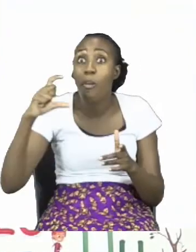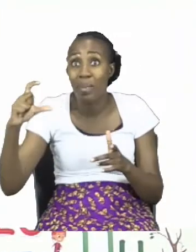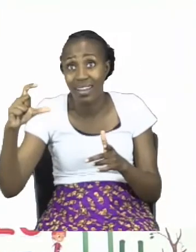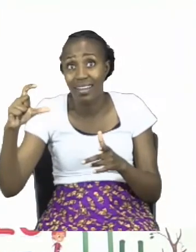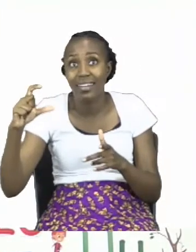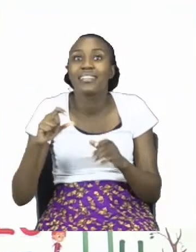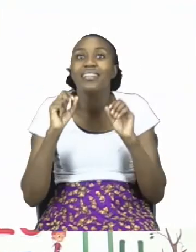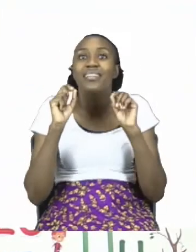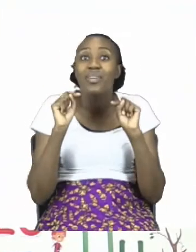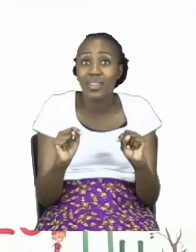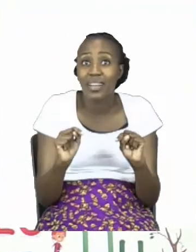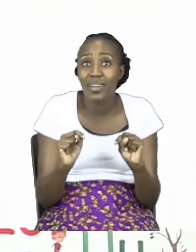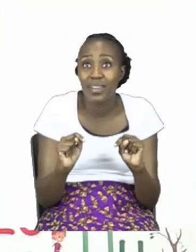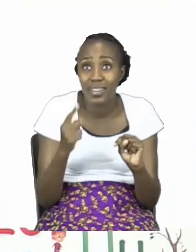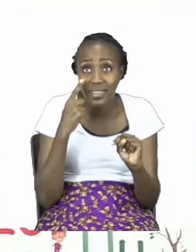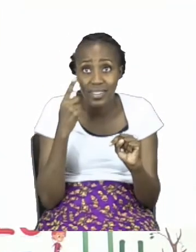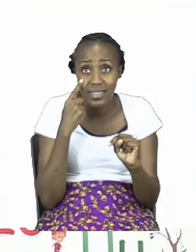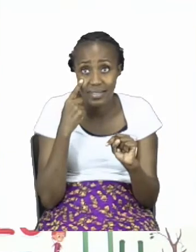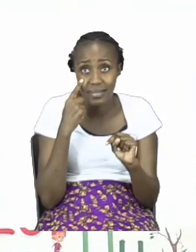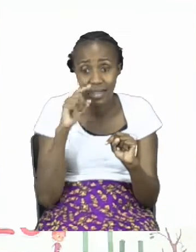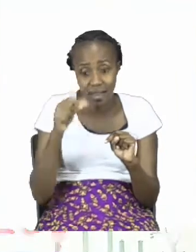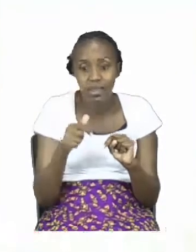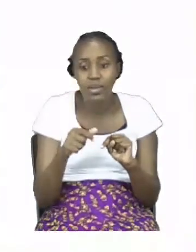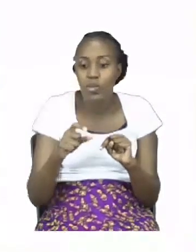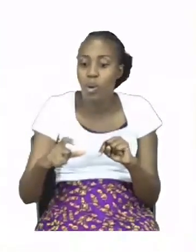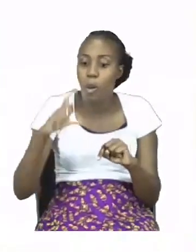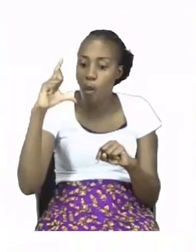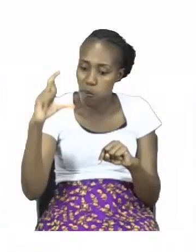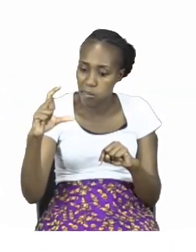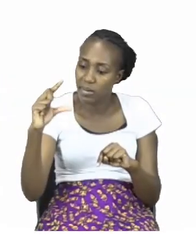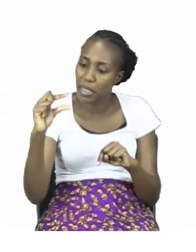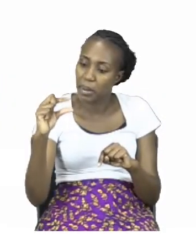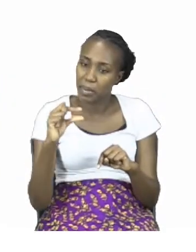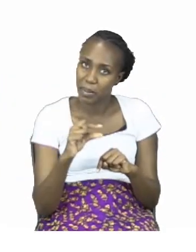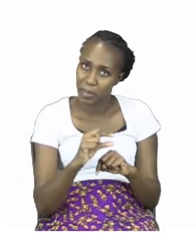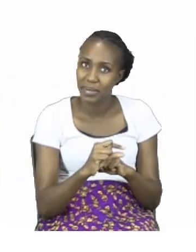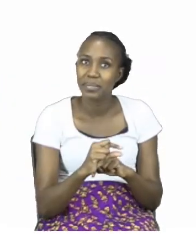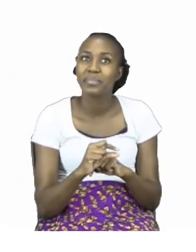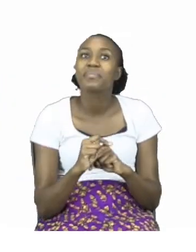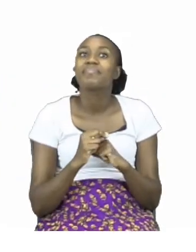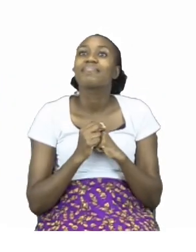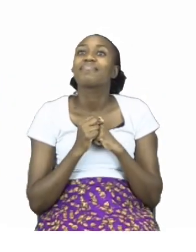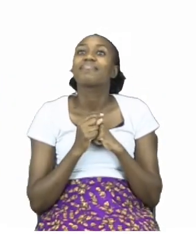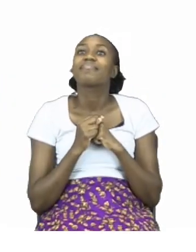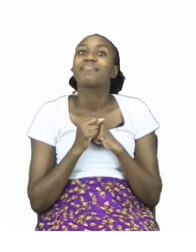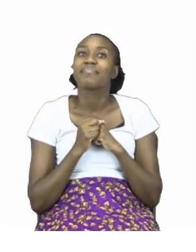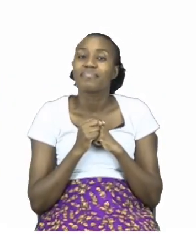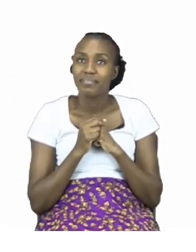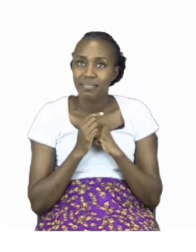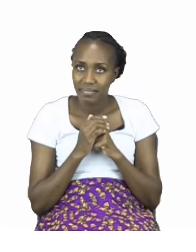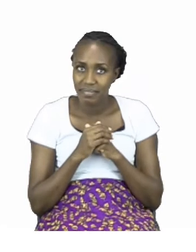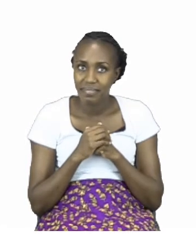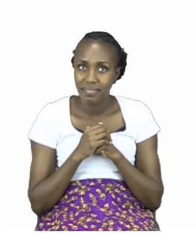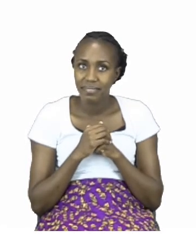other side of the exercise, going down. Now, instead of us doing from small to big this time, they